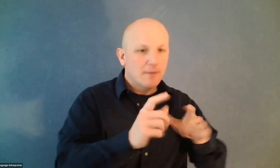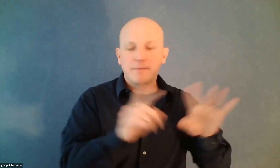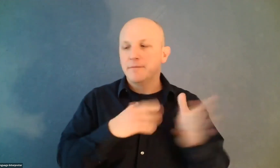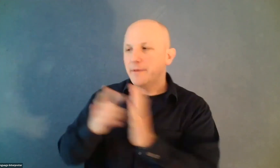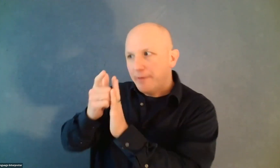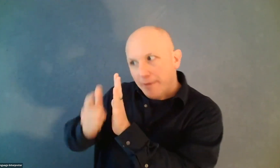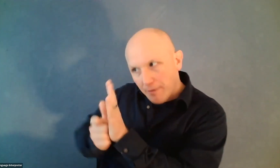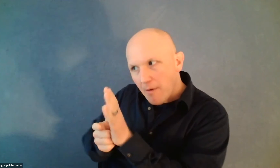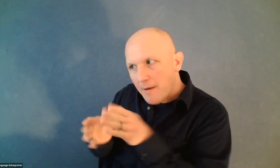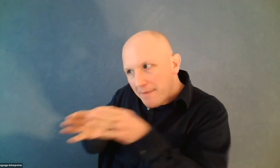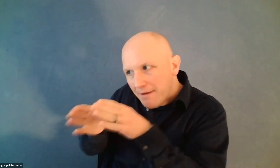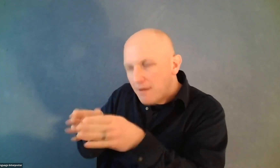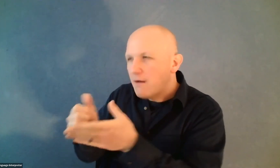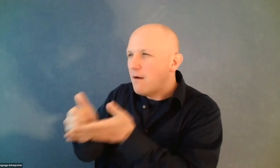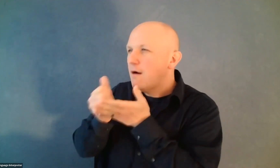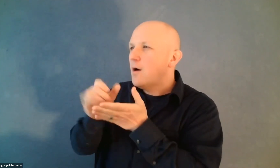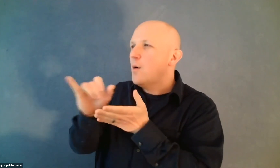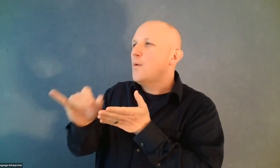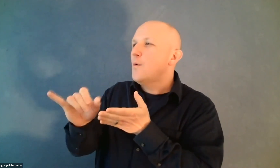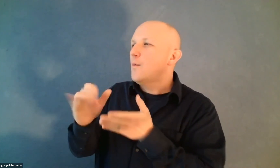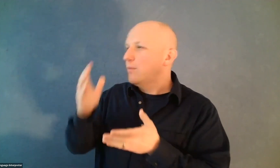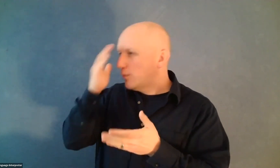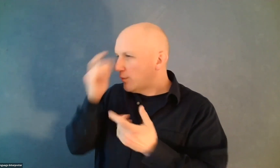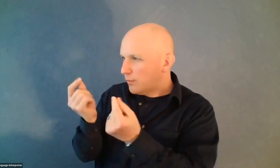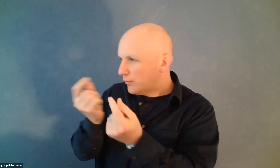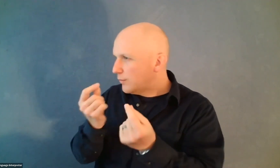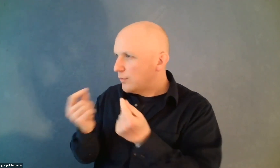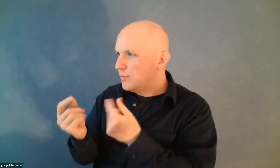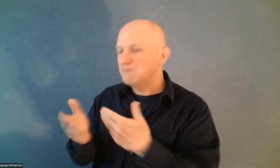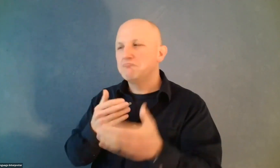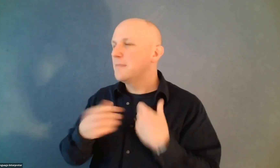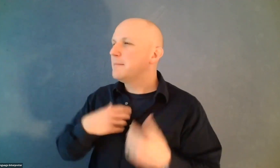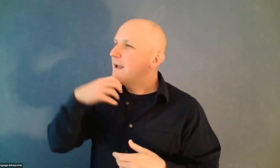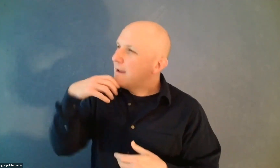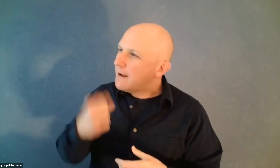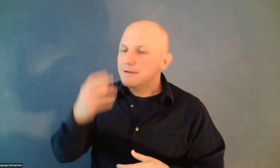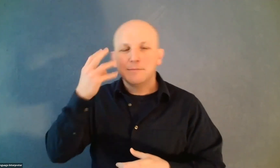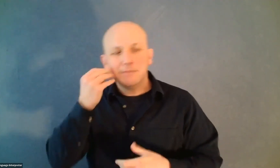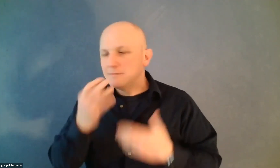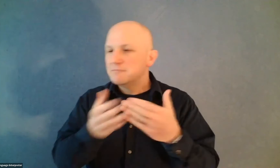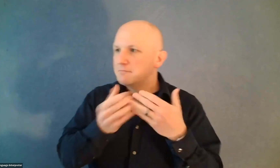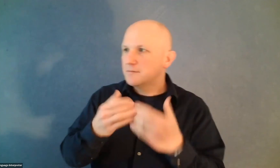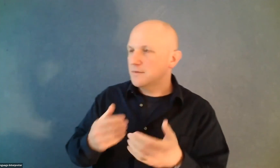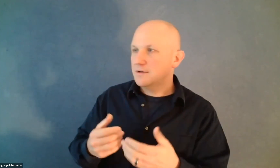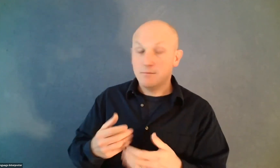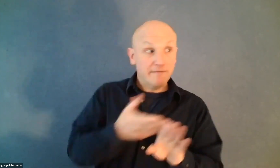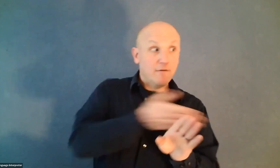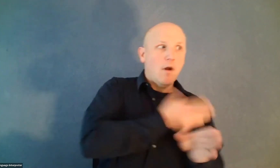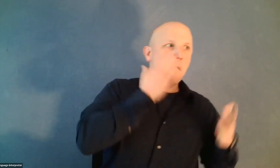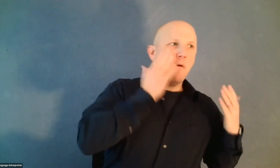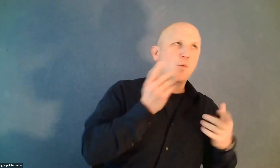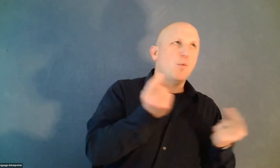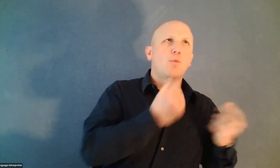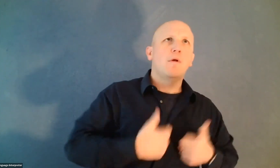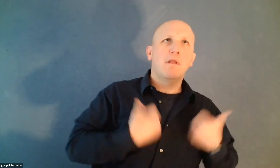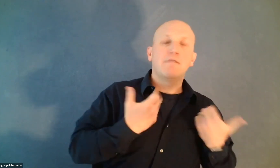and my path so much more clear. Just not knowing what I want to do in life, and then having the chance to go